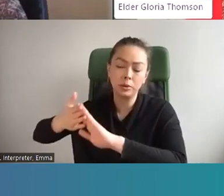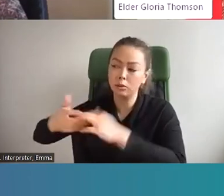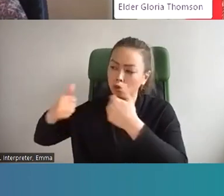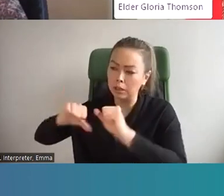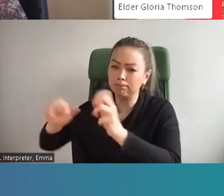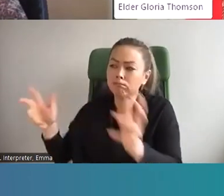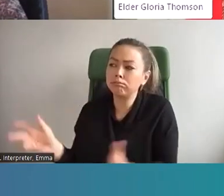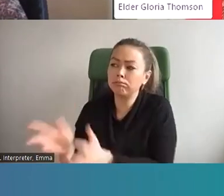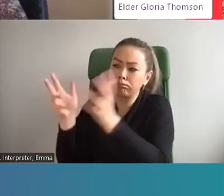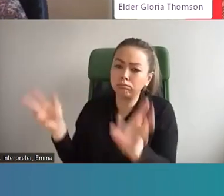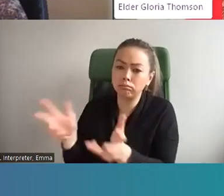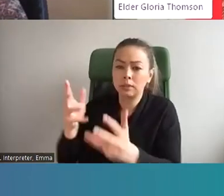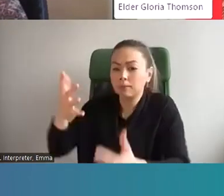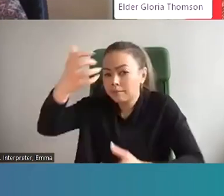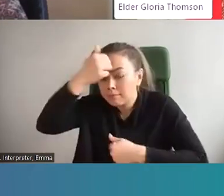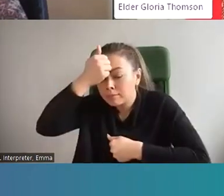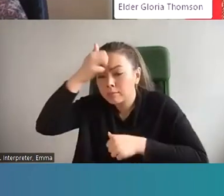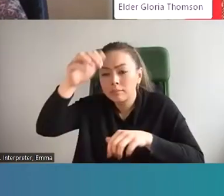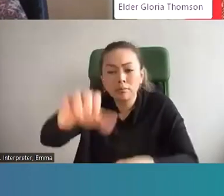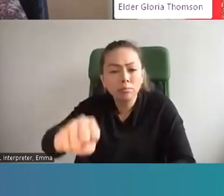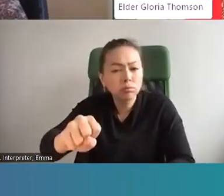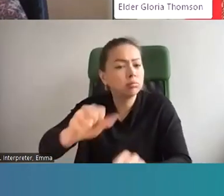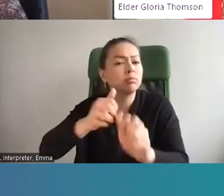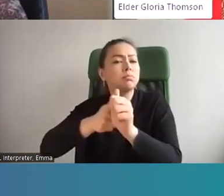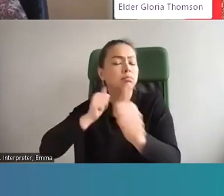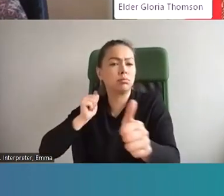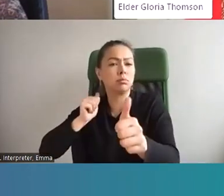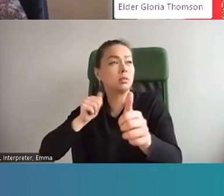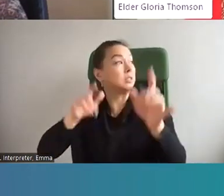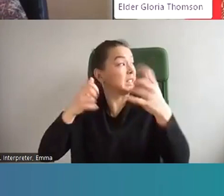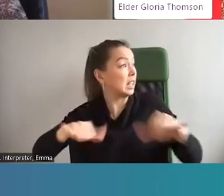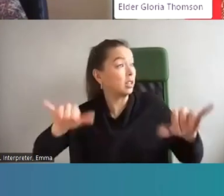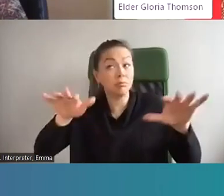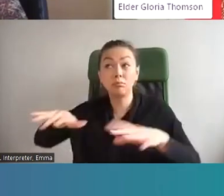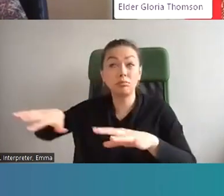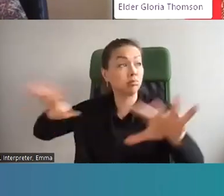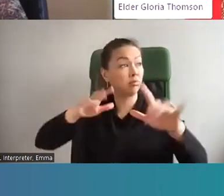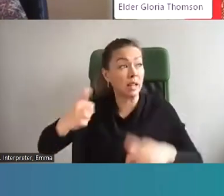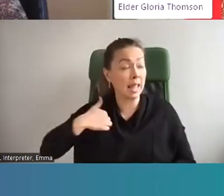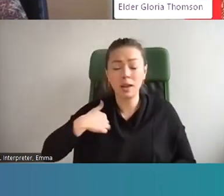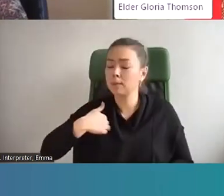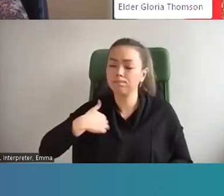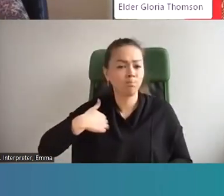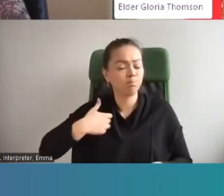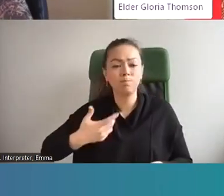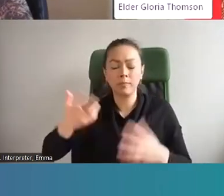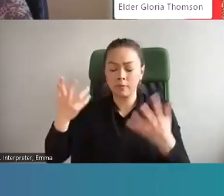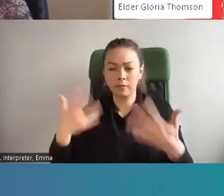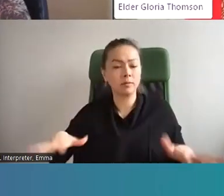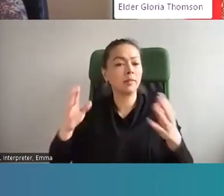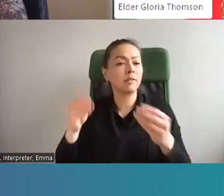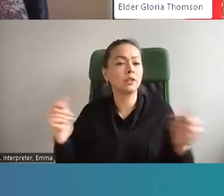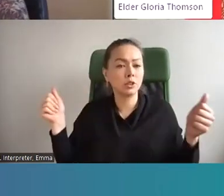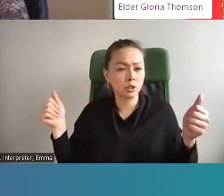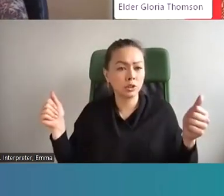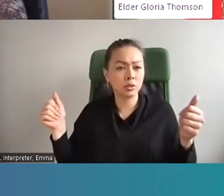racism, and further forms of oppression that remain pervasive in Canada and that result in disproportionate impacts of gender-based